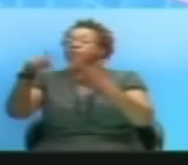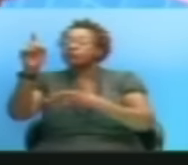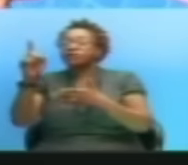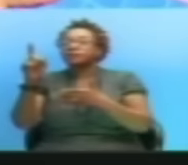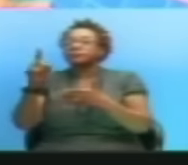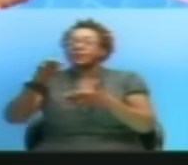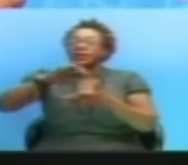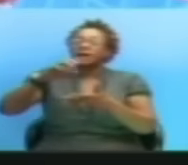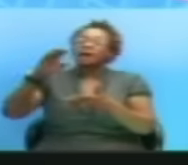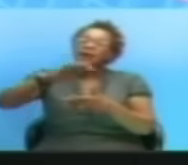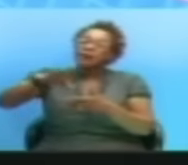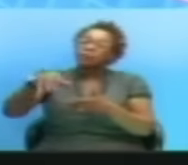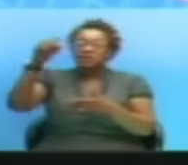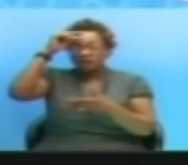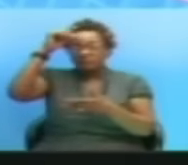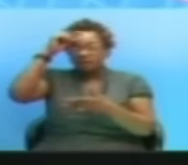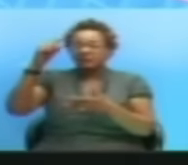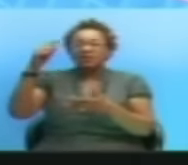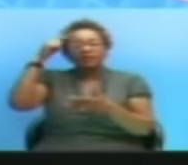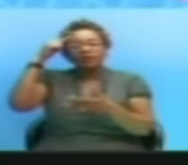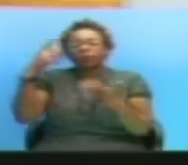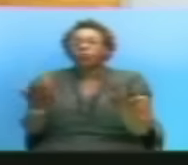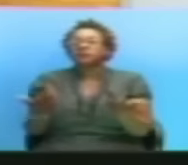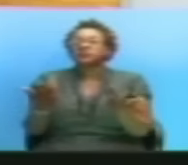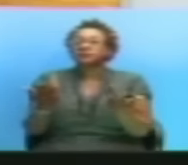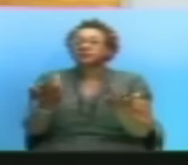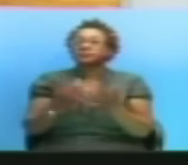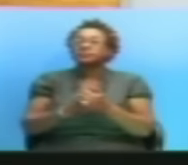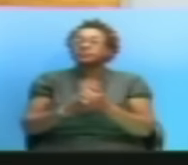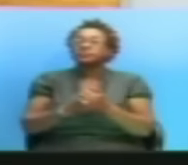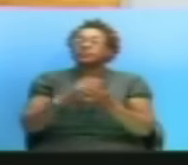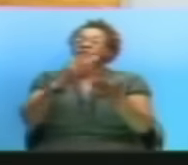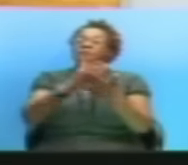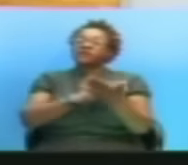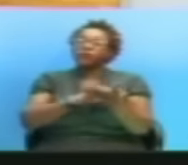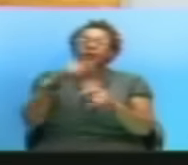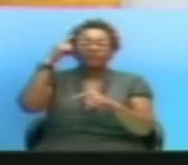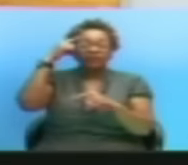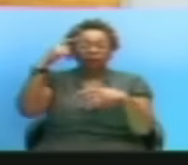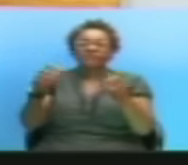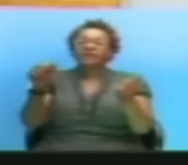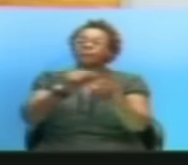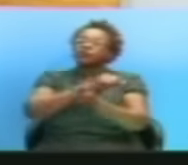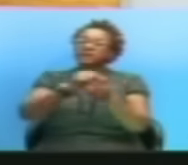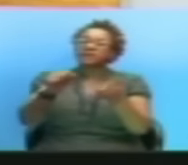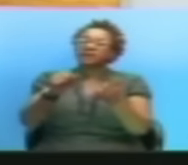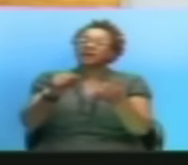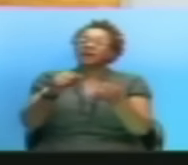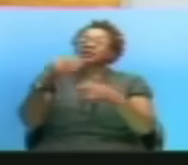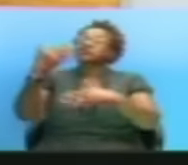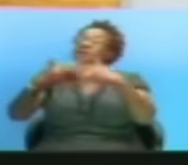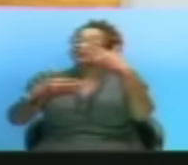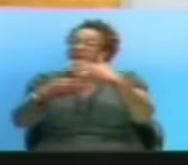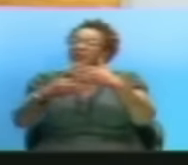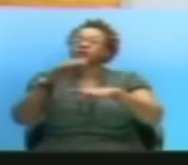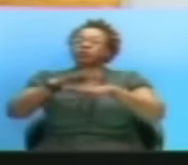Is the county government looking into taking those down? Before we think of demolishing the illegal structures, Victoria, it